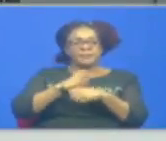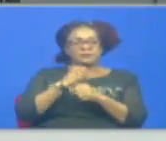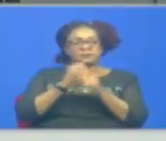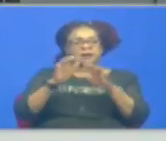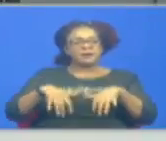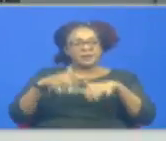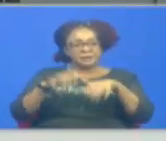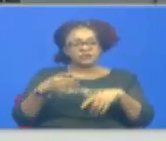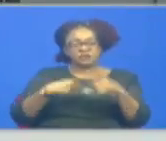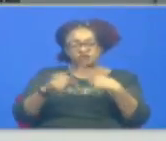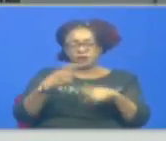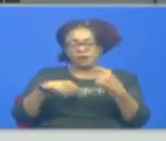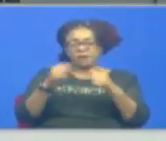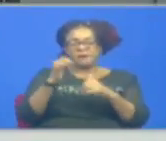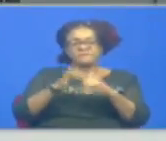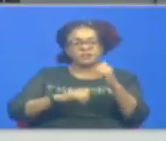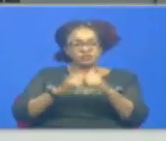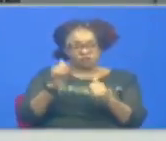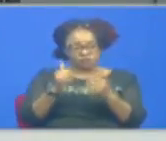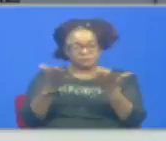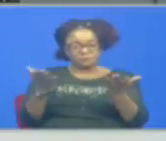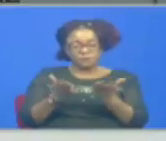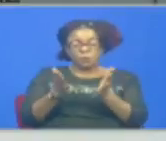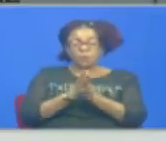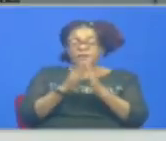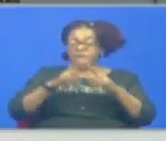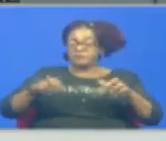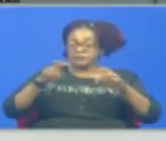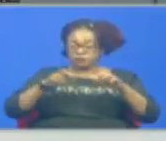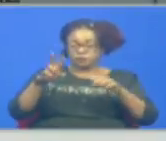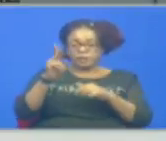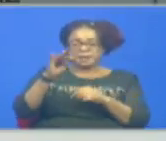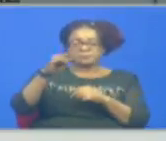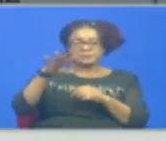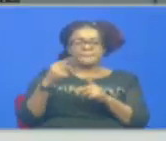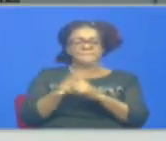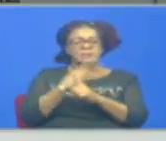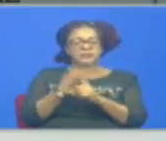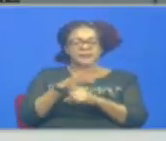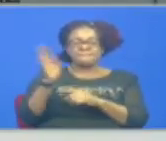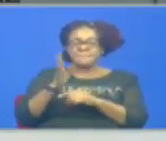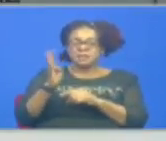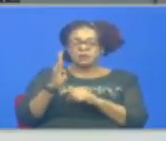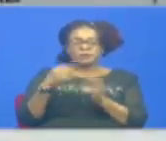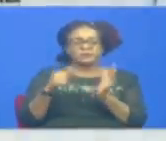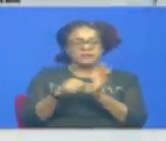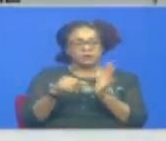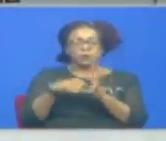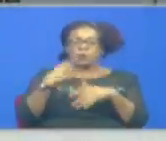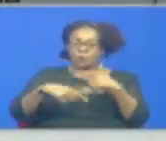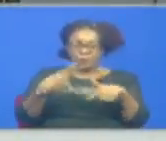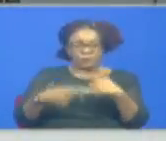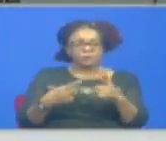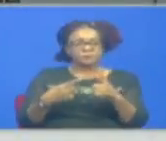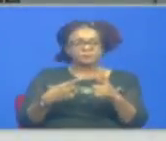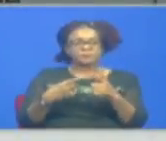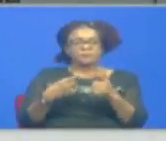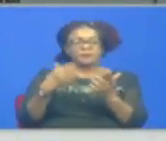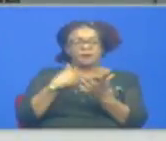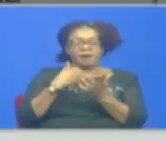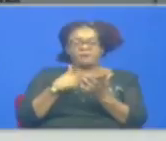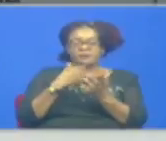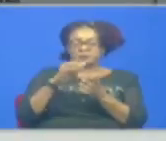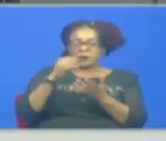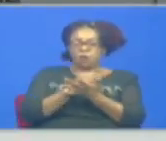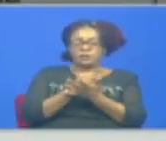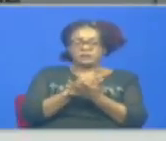and infrastructure. With investigations into Kemsa's multi-billion shilling scandal still ongoing, a leaked external audit report